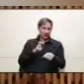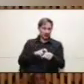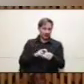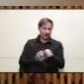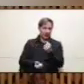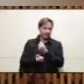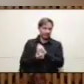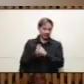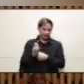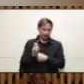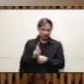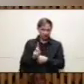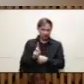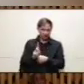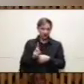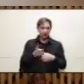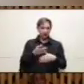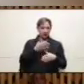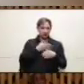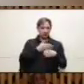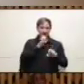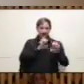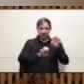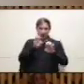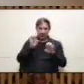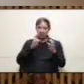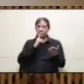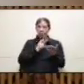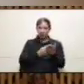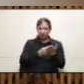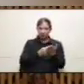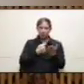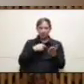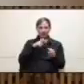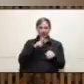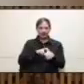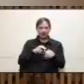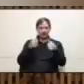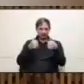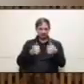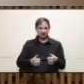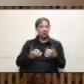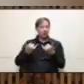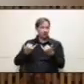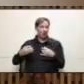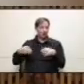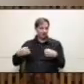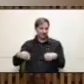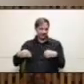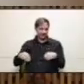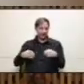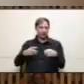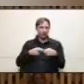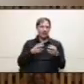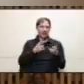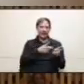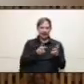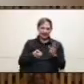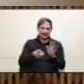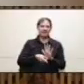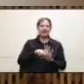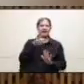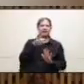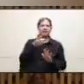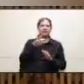that based on the job evaluation report, we just have to sit, we are currently sitting, wherein we are redeveloping the